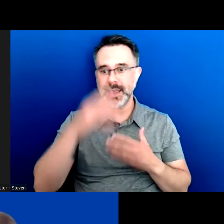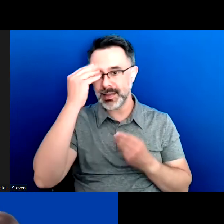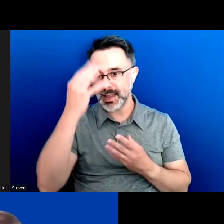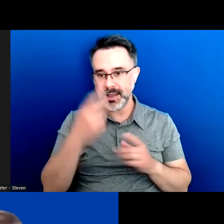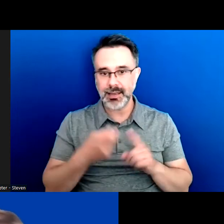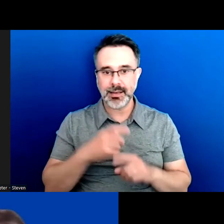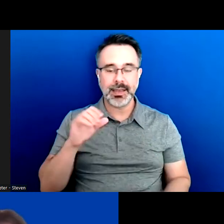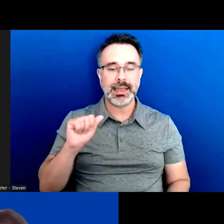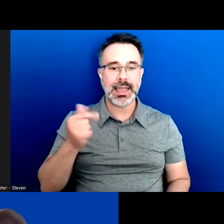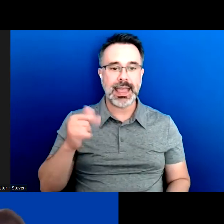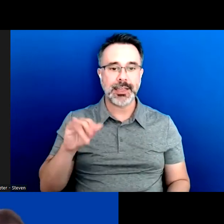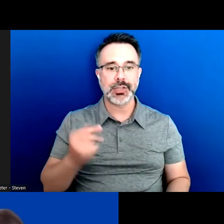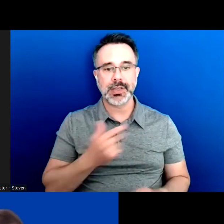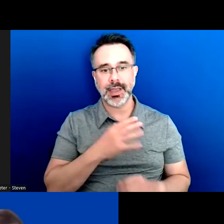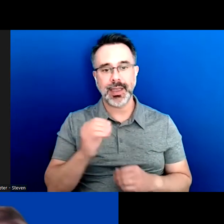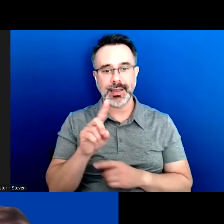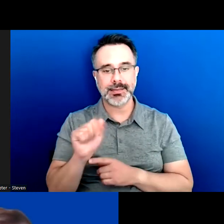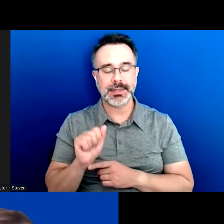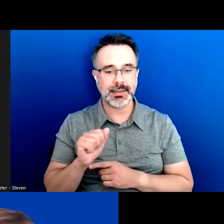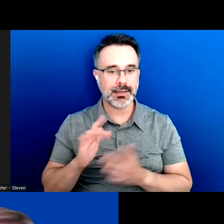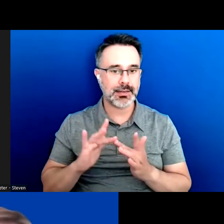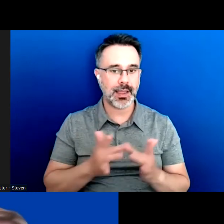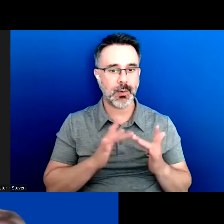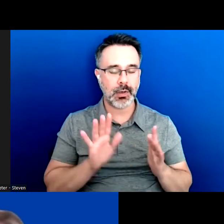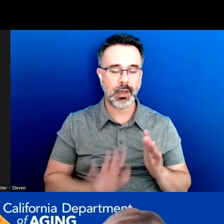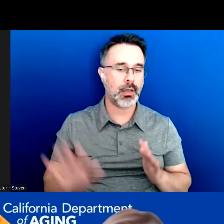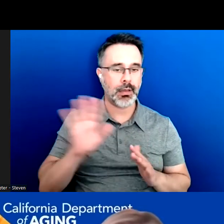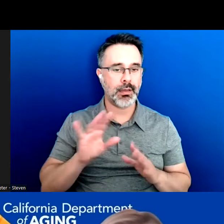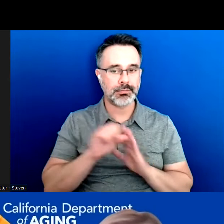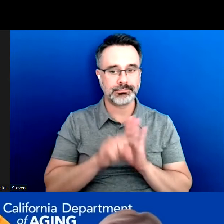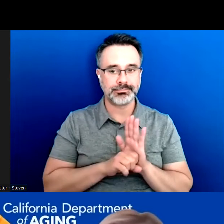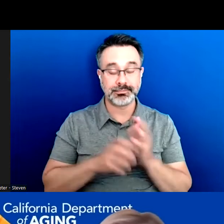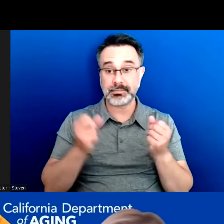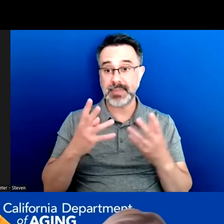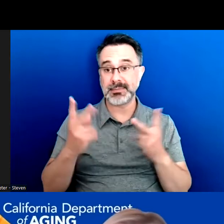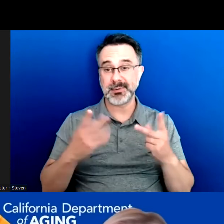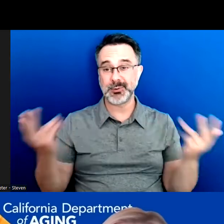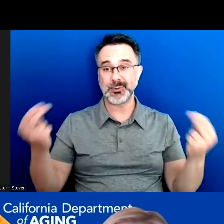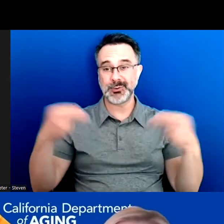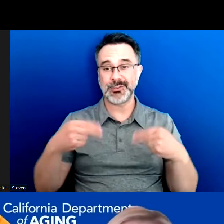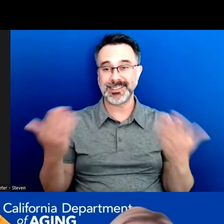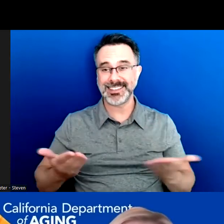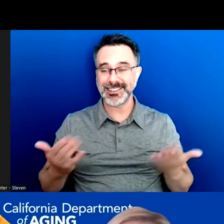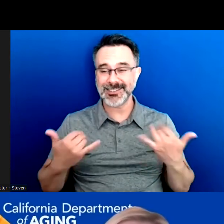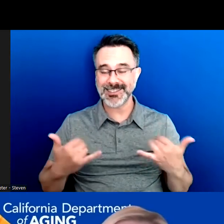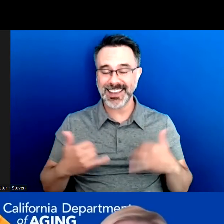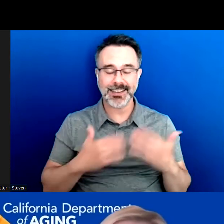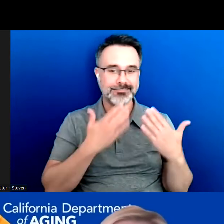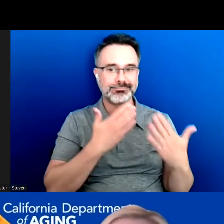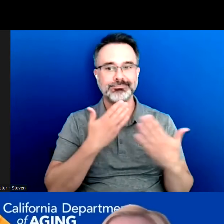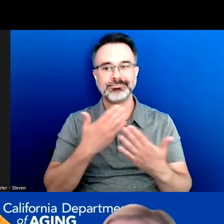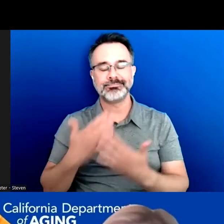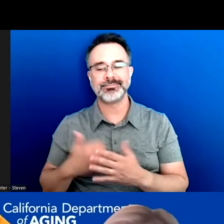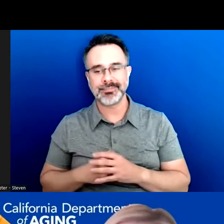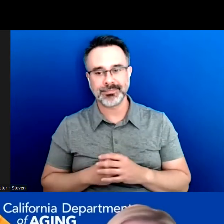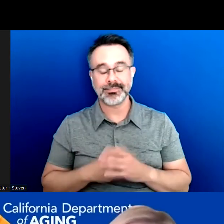Aging and Disability Network up and down the state, many who are on this call. And thank you for